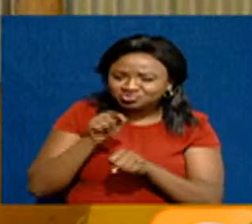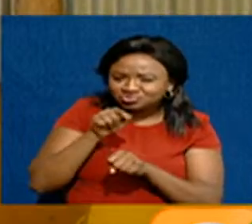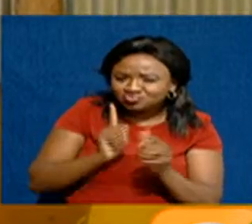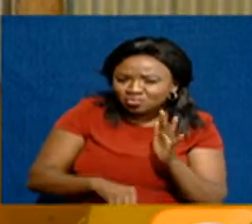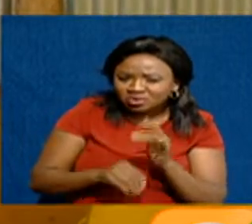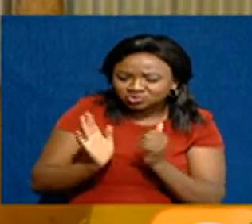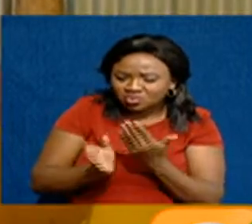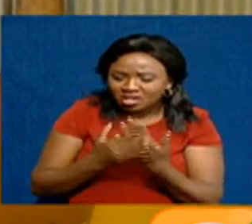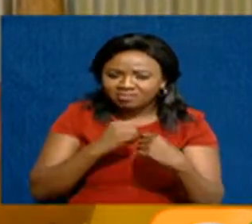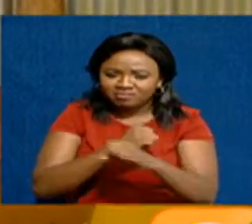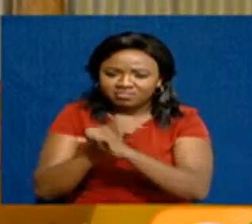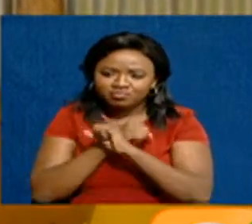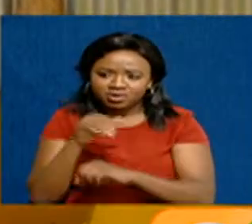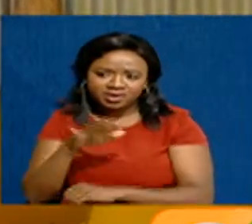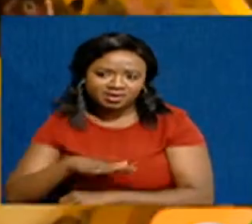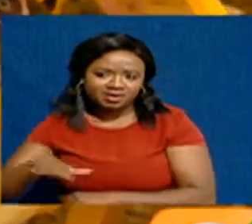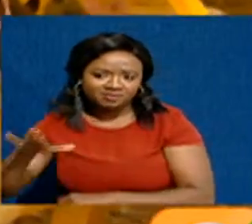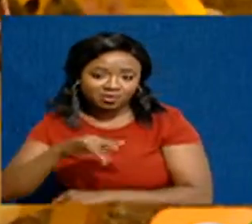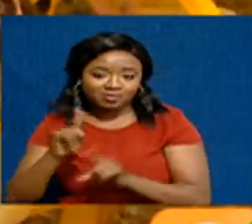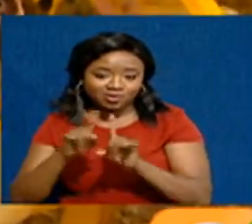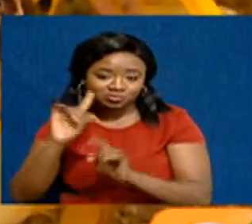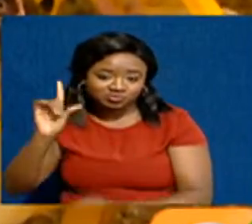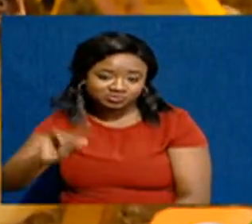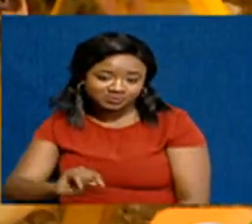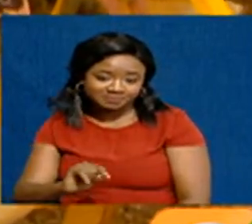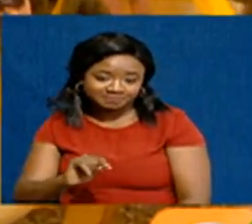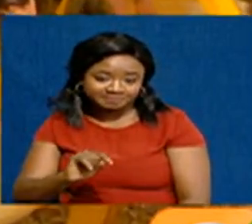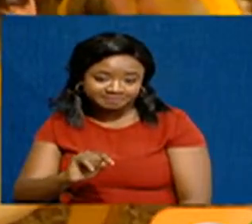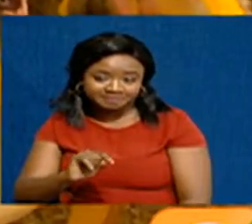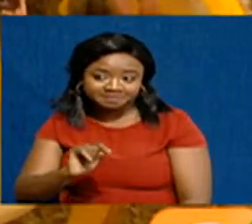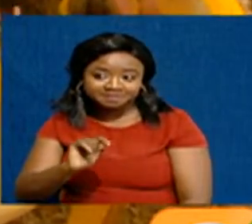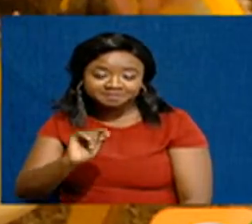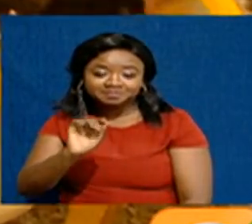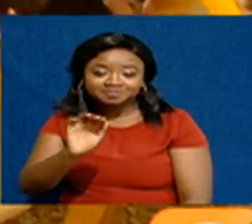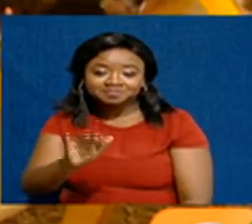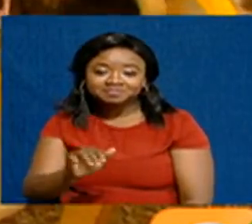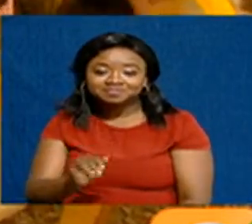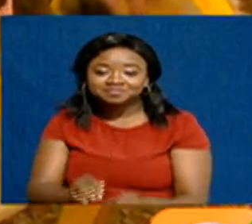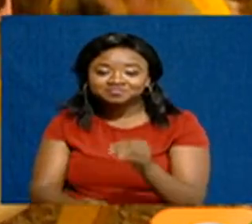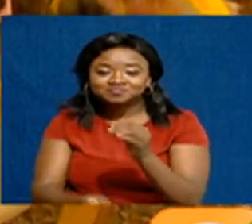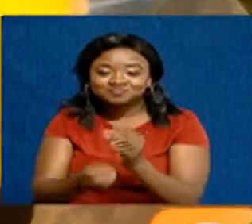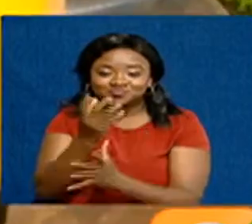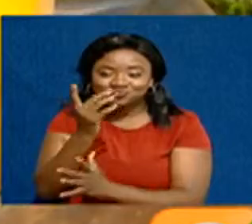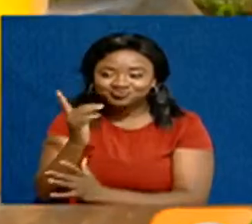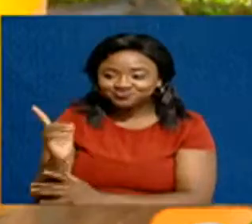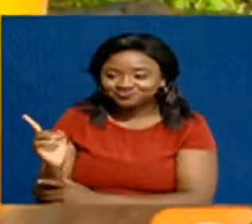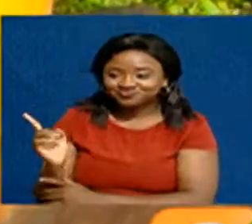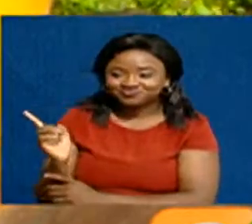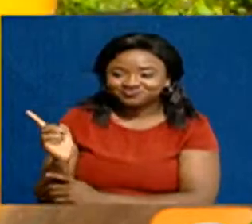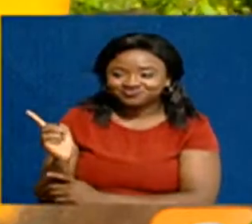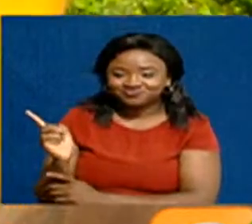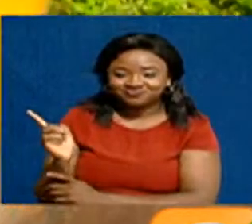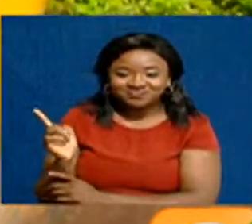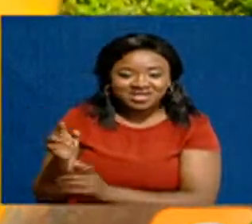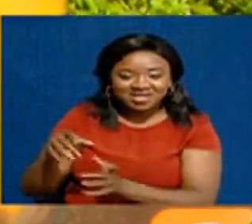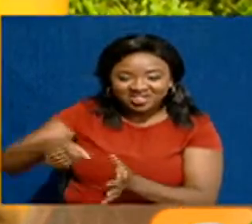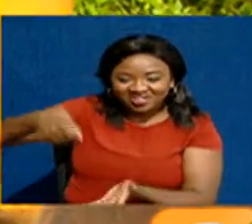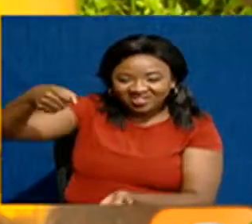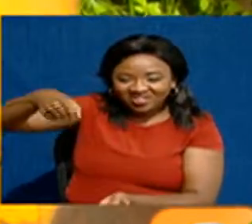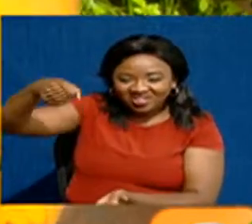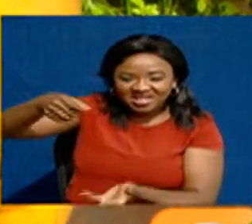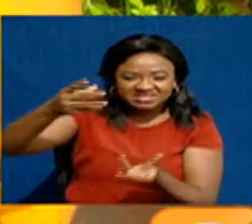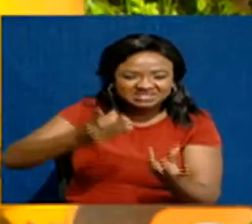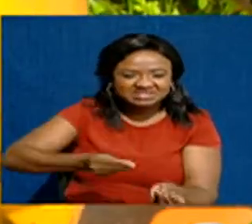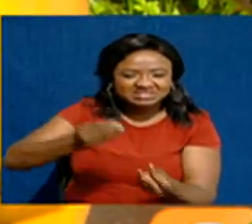environment and also reducing the cost. The environmentally friendly brooding machine is made from simple and easily